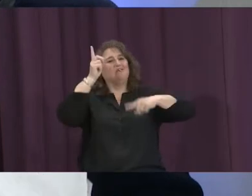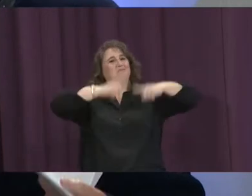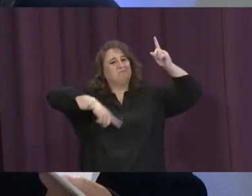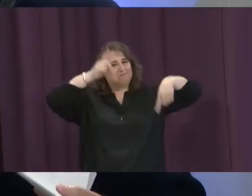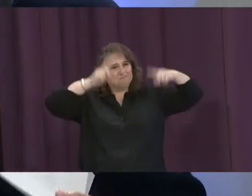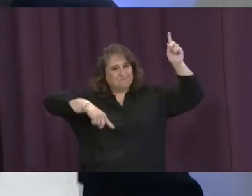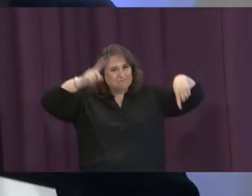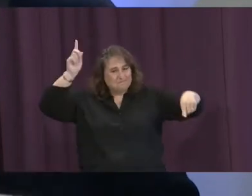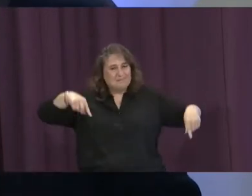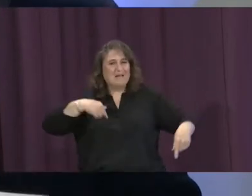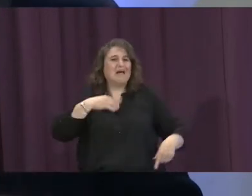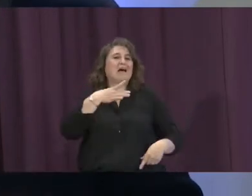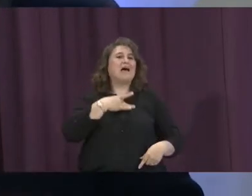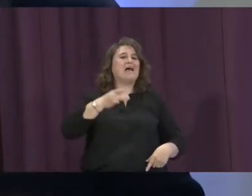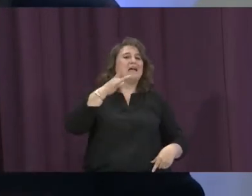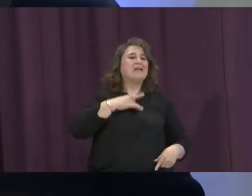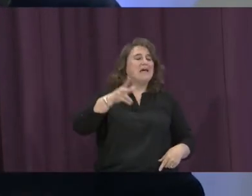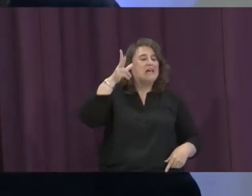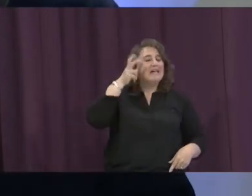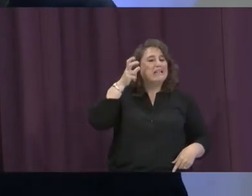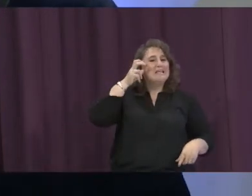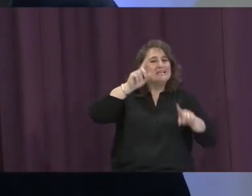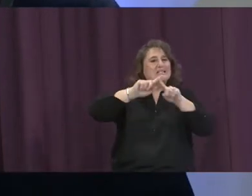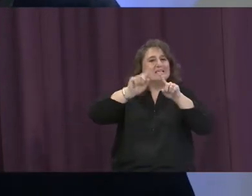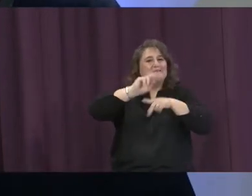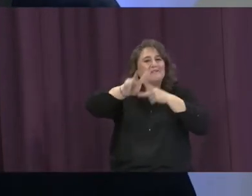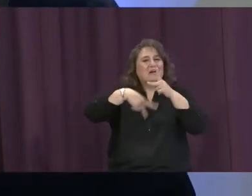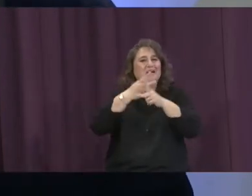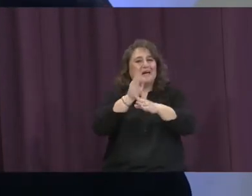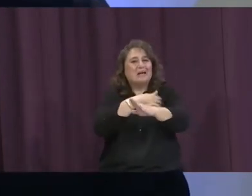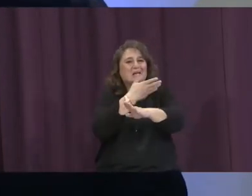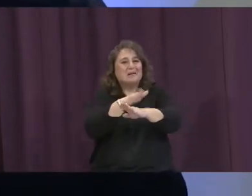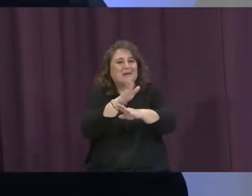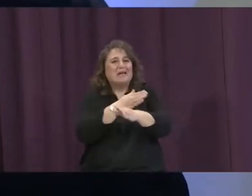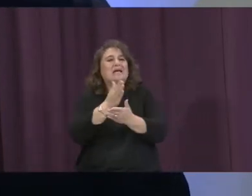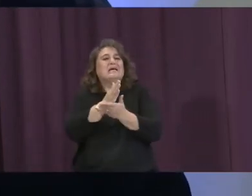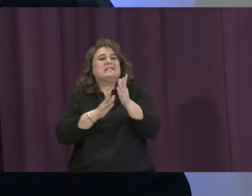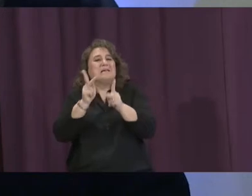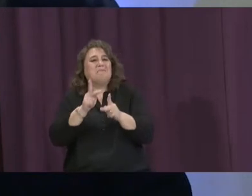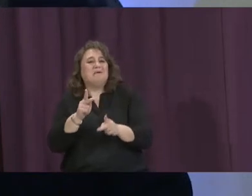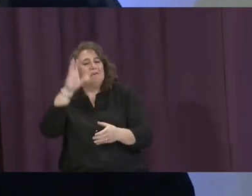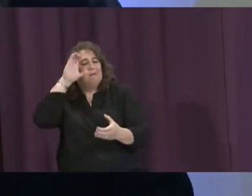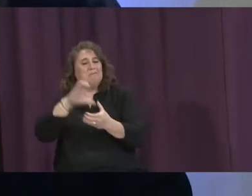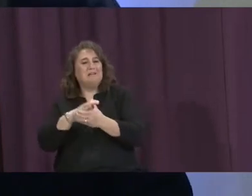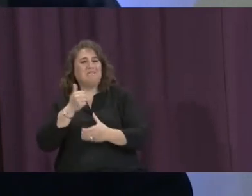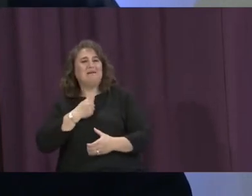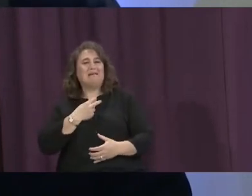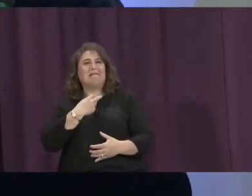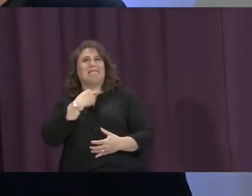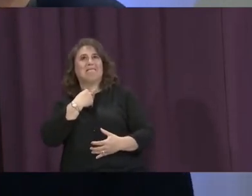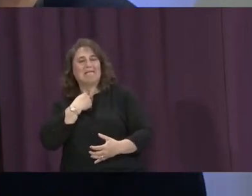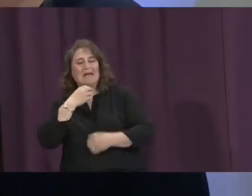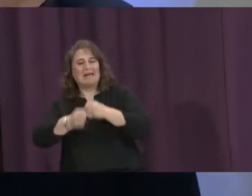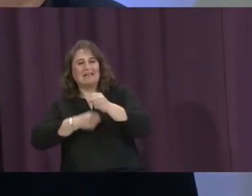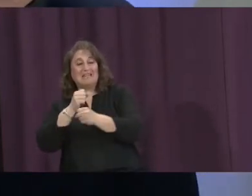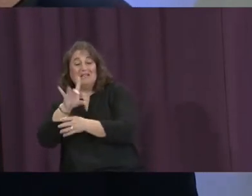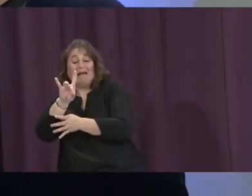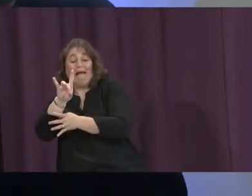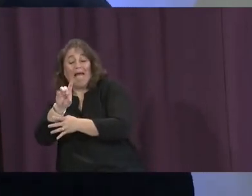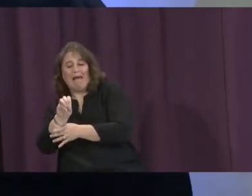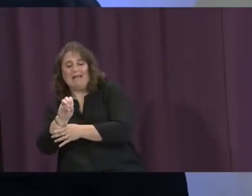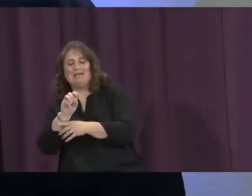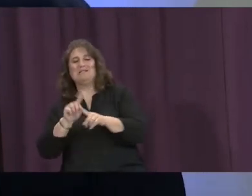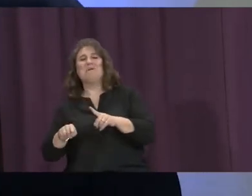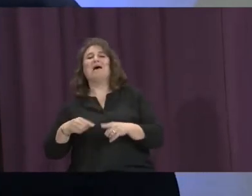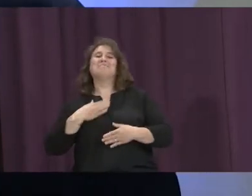diverse. I like listening to different things. Sometimes my friends just think I'm stuck in the eighties, but you know, I like to listen to all kinds of music.